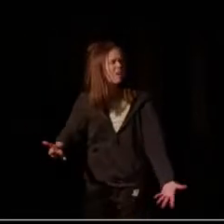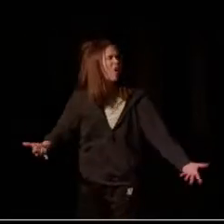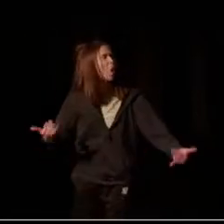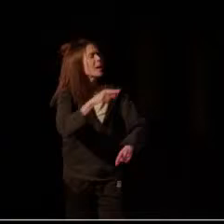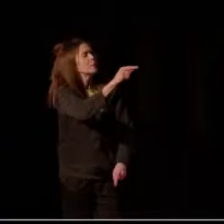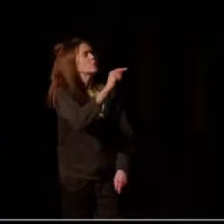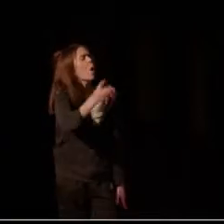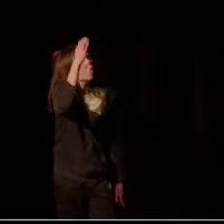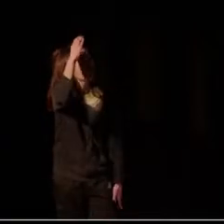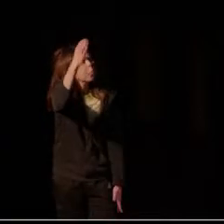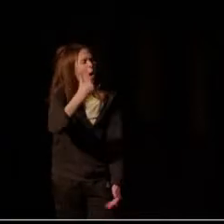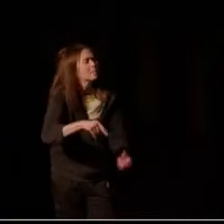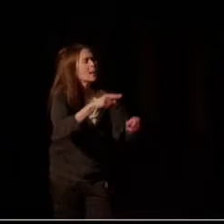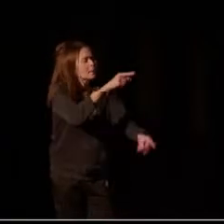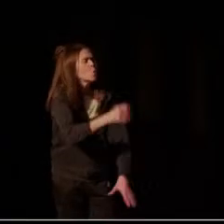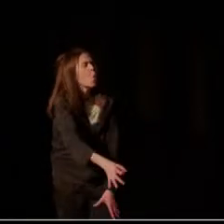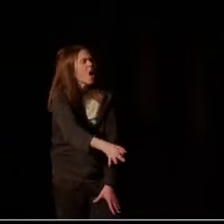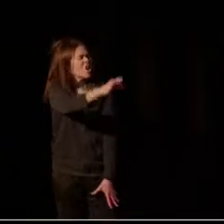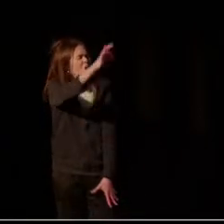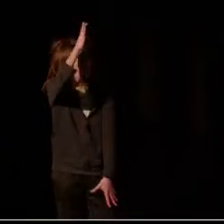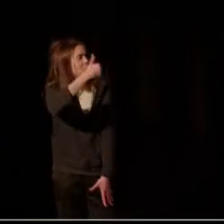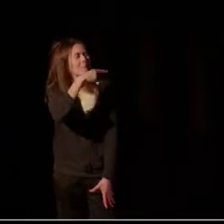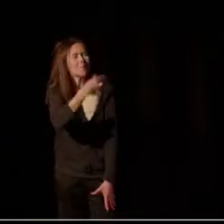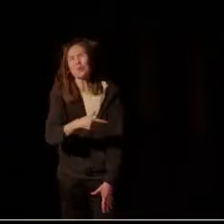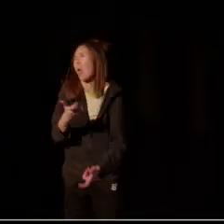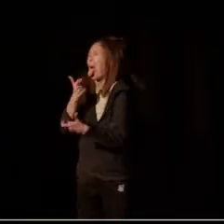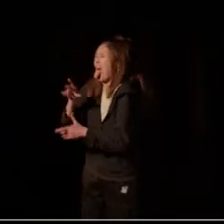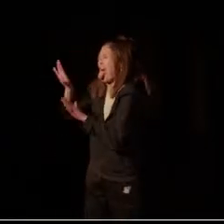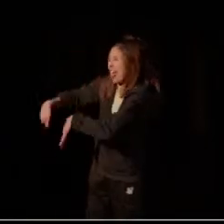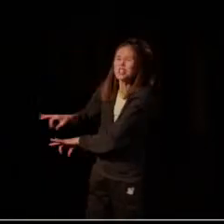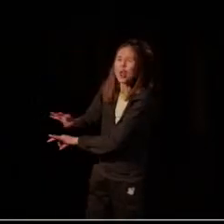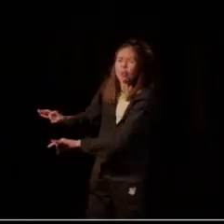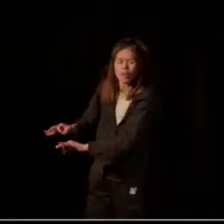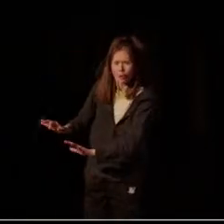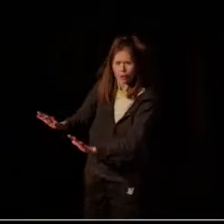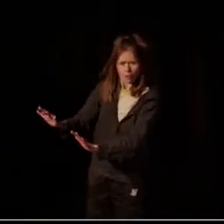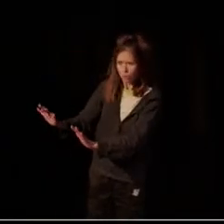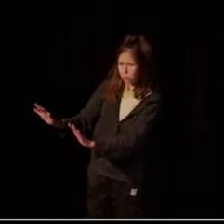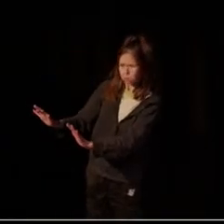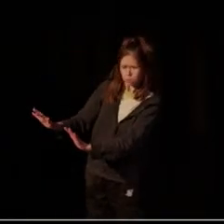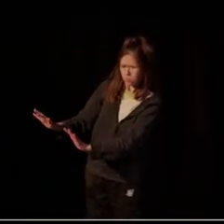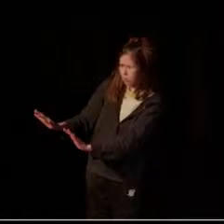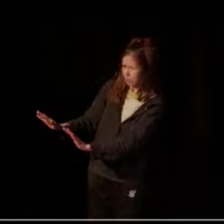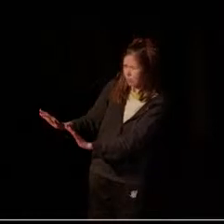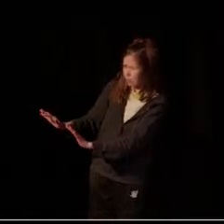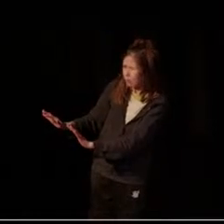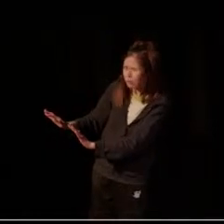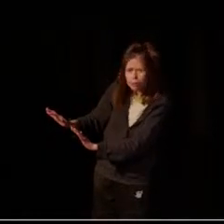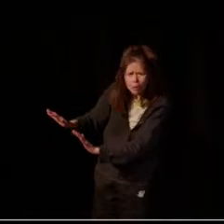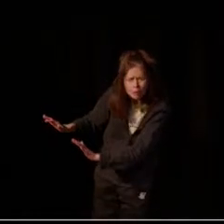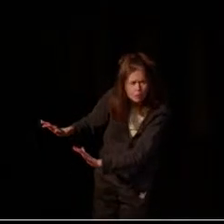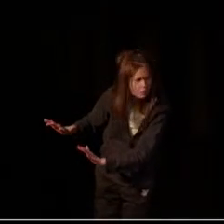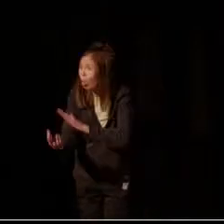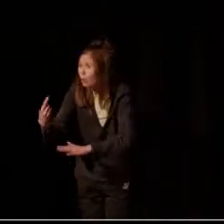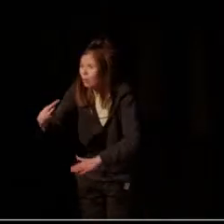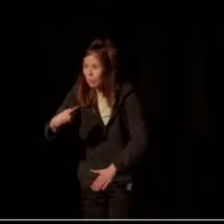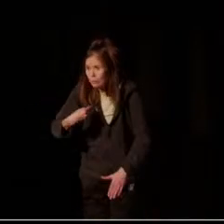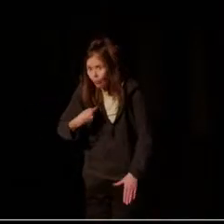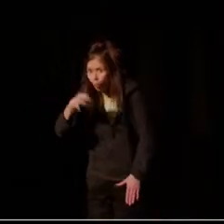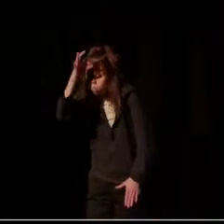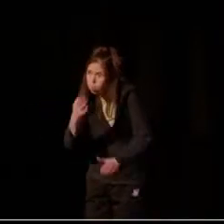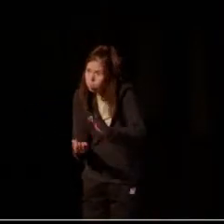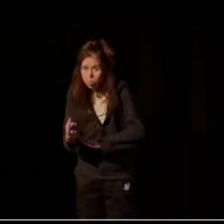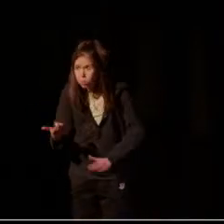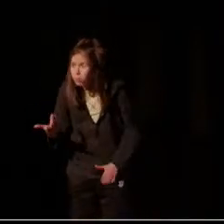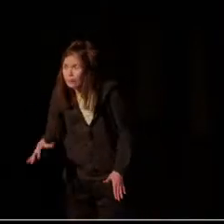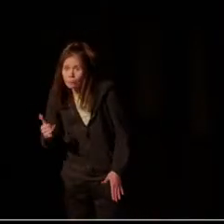game played out, the rich prize won and takes it as a joke. Gracious Leontes, I mean, I may be